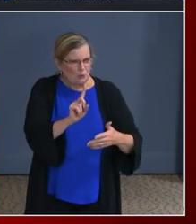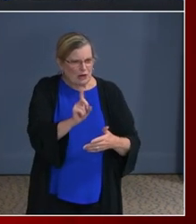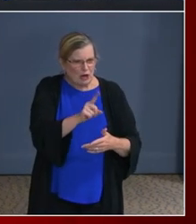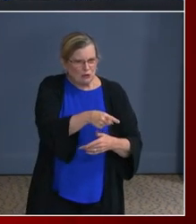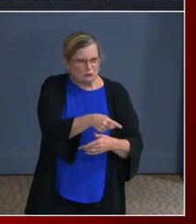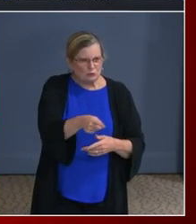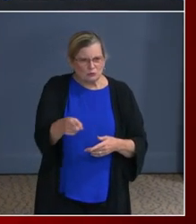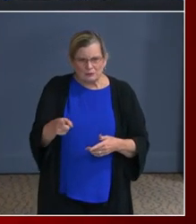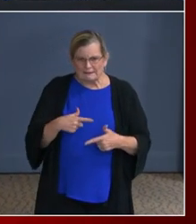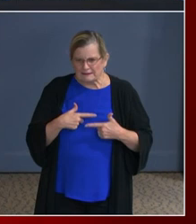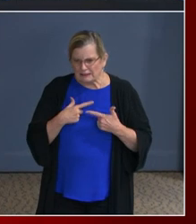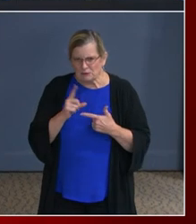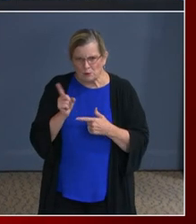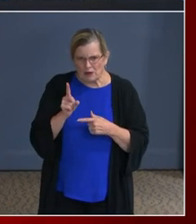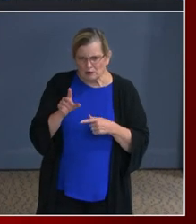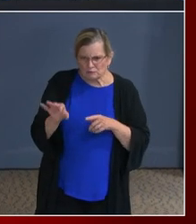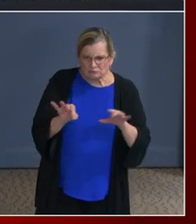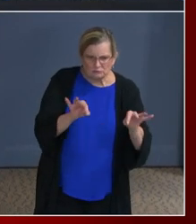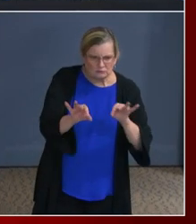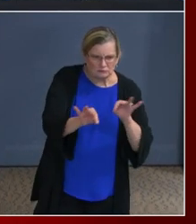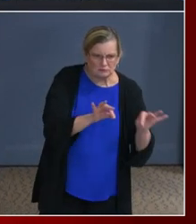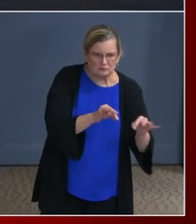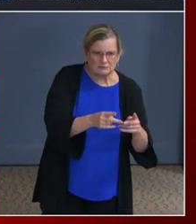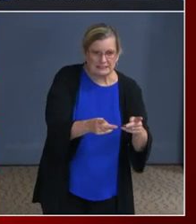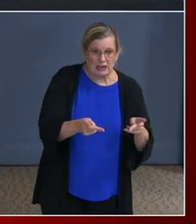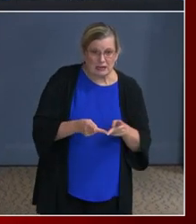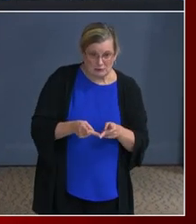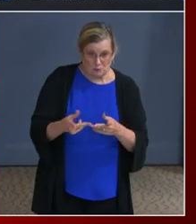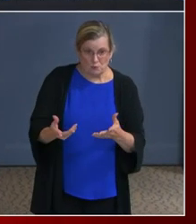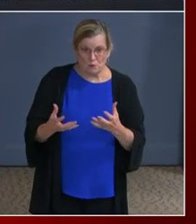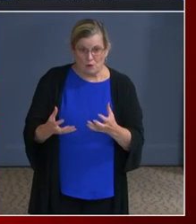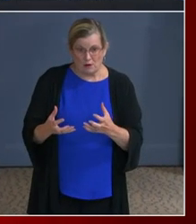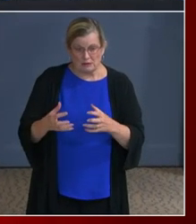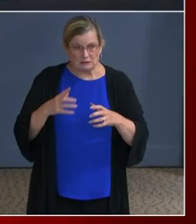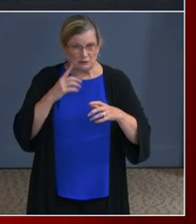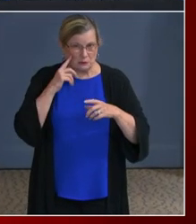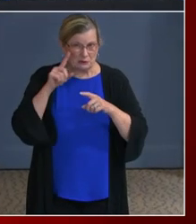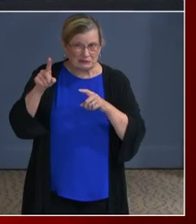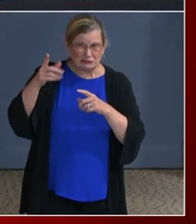if you're noticing that there's inclement weather, you can check the